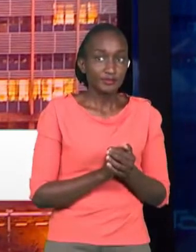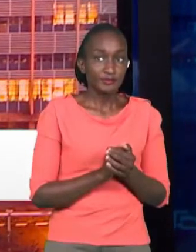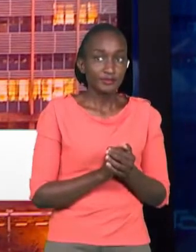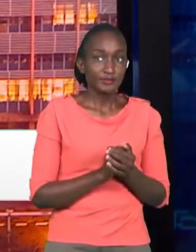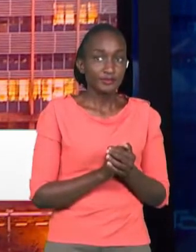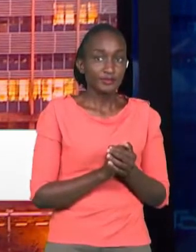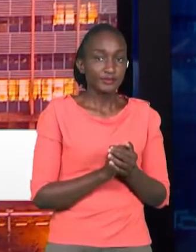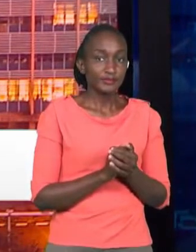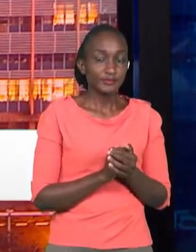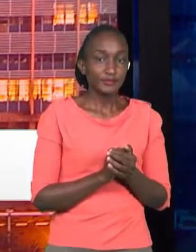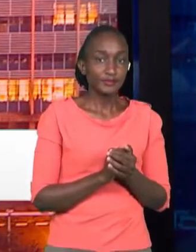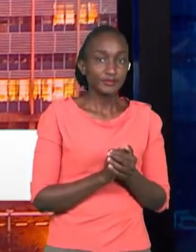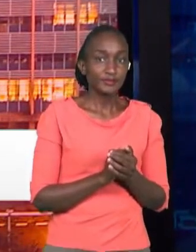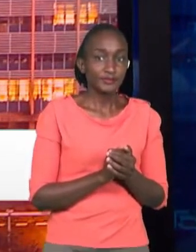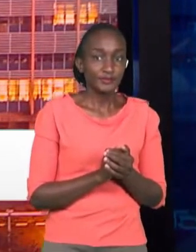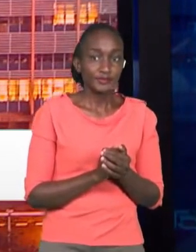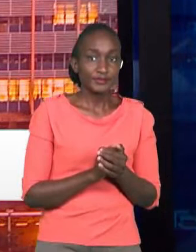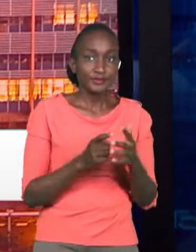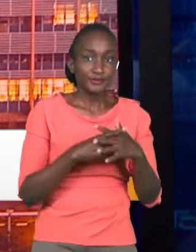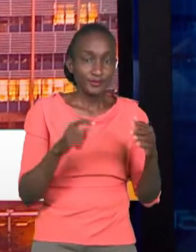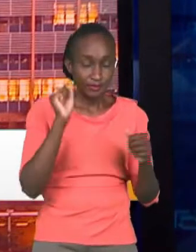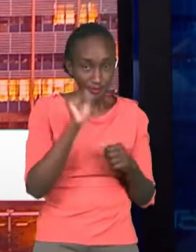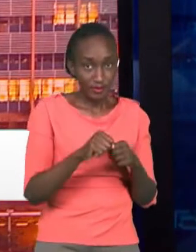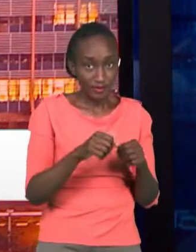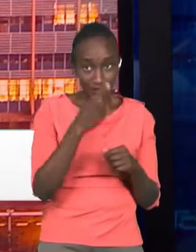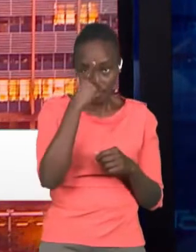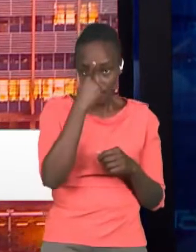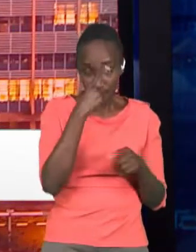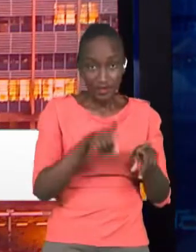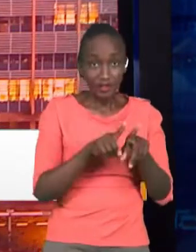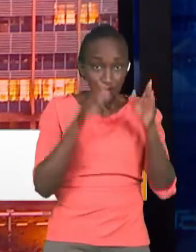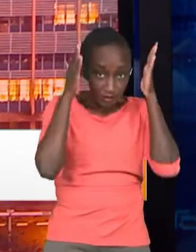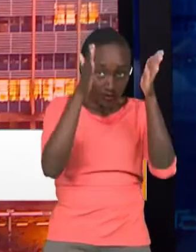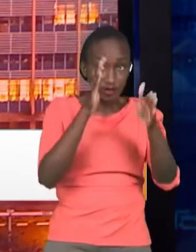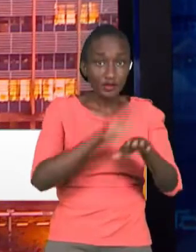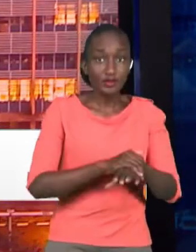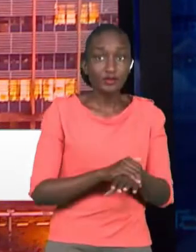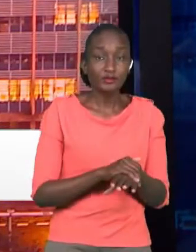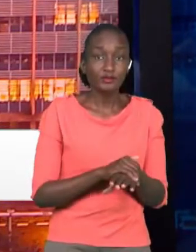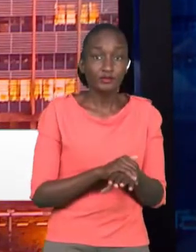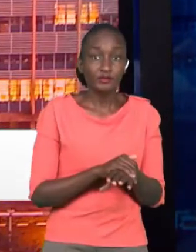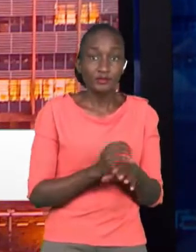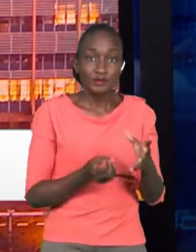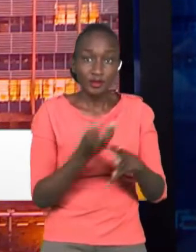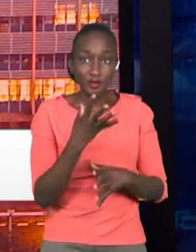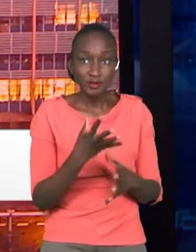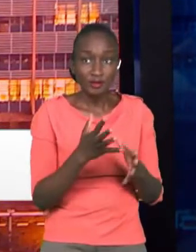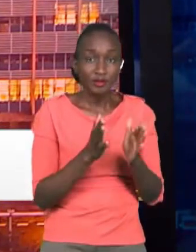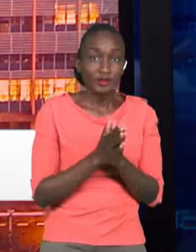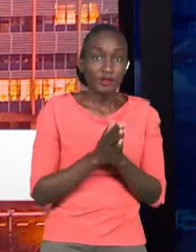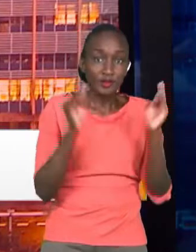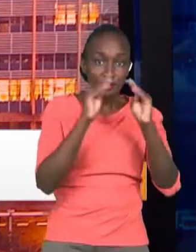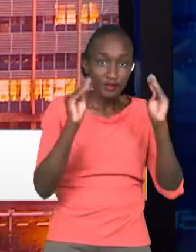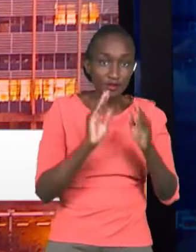in the, which is originate from the India, we are also concentrate on the breathing and the meditation part